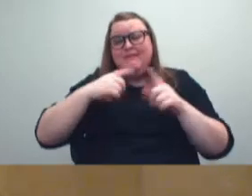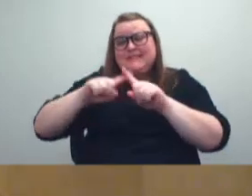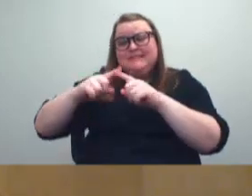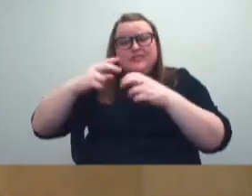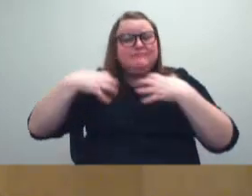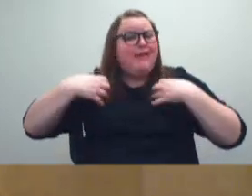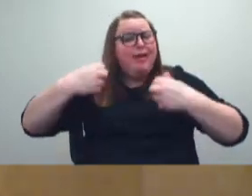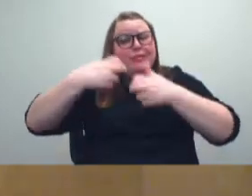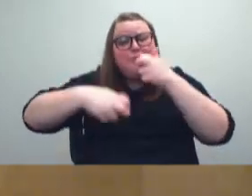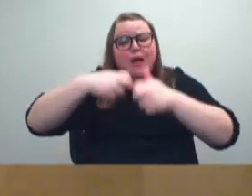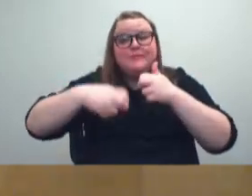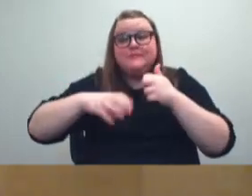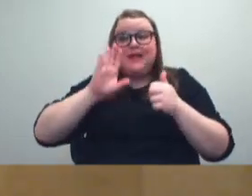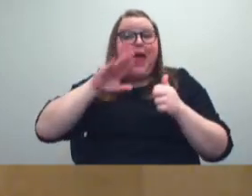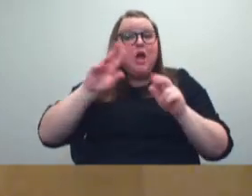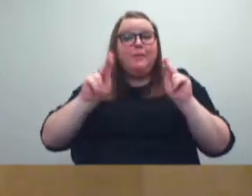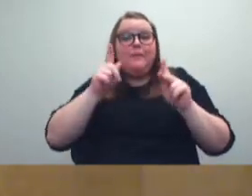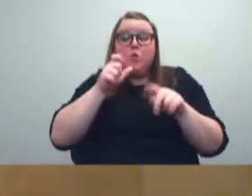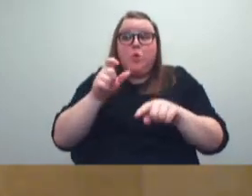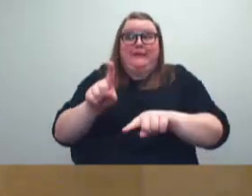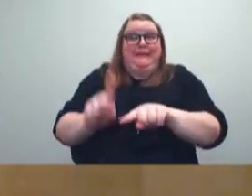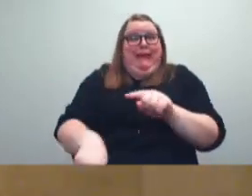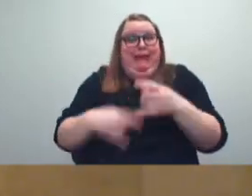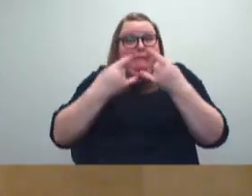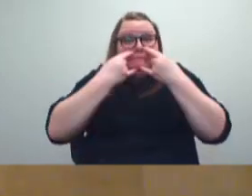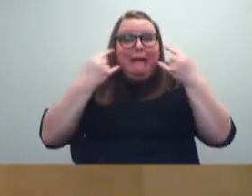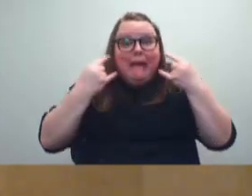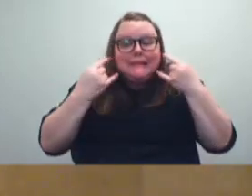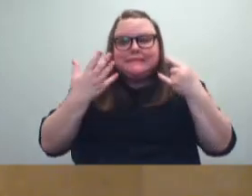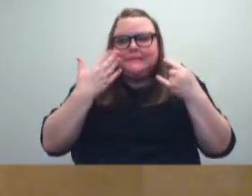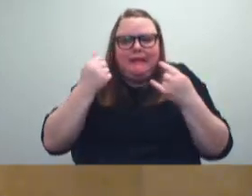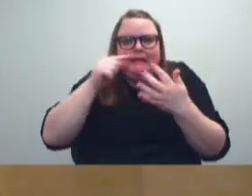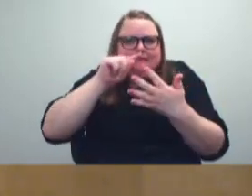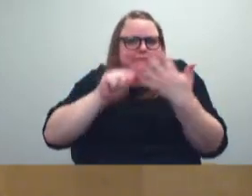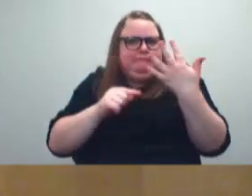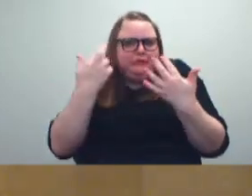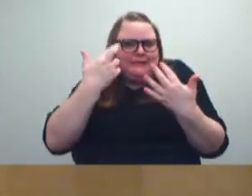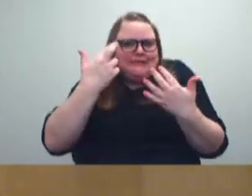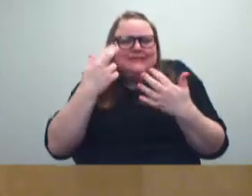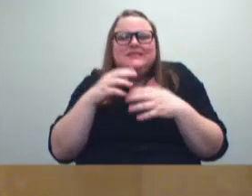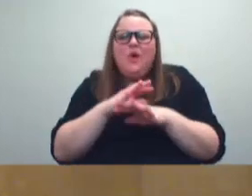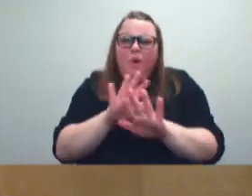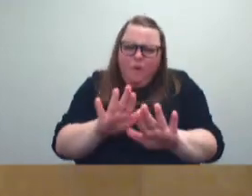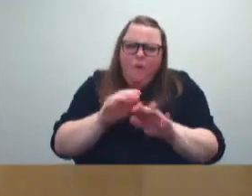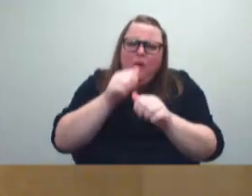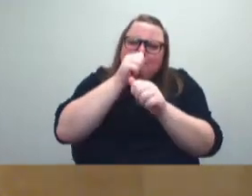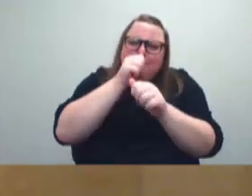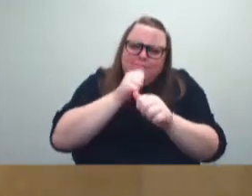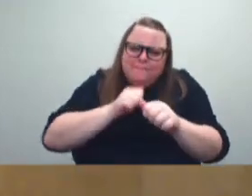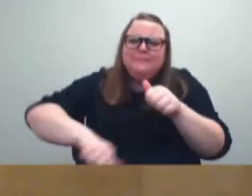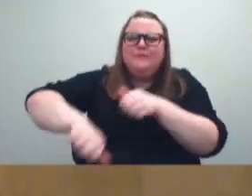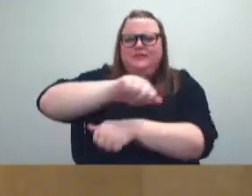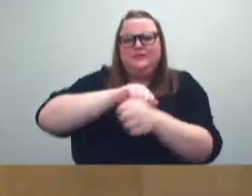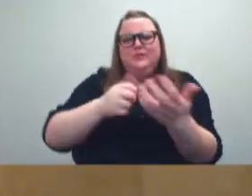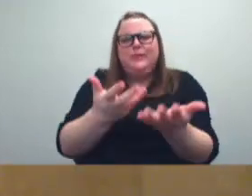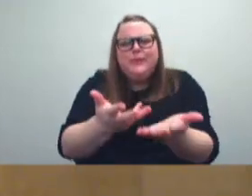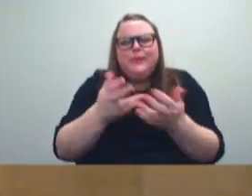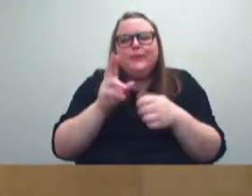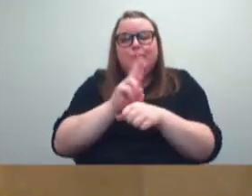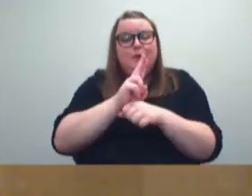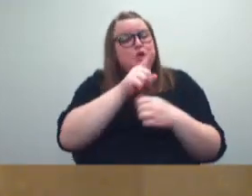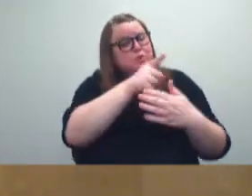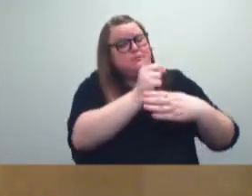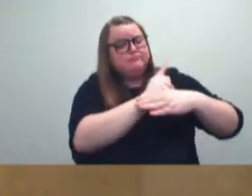can't wear a mask for different reasons. And so I say be patient with people out there as we go, but use this for you. It's a good communication